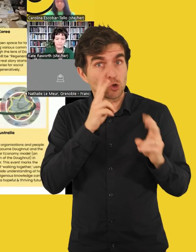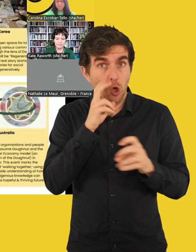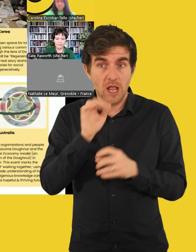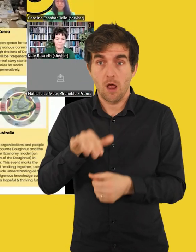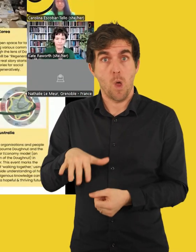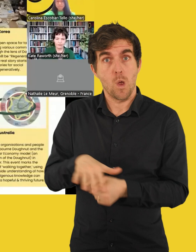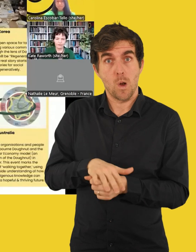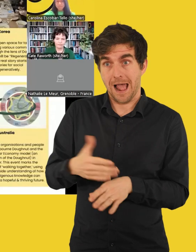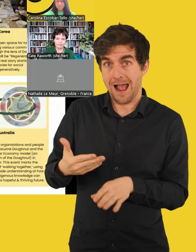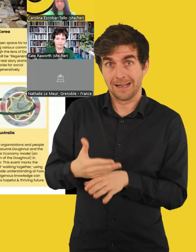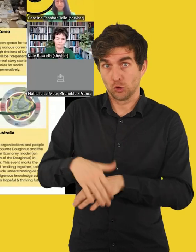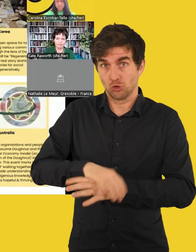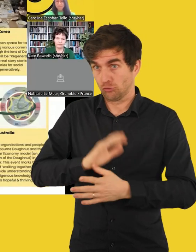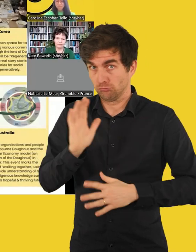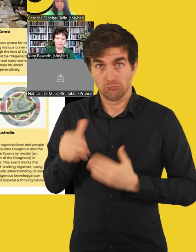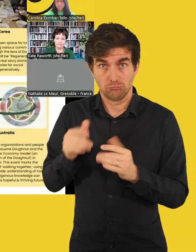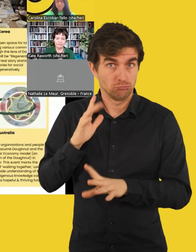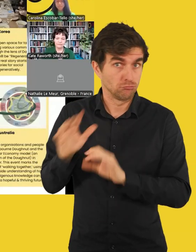are 10